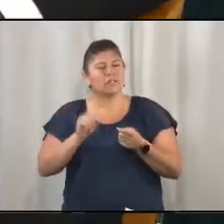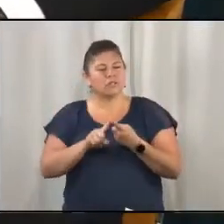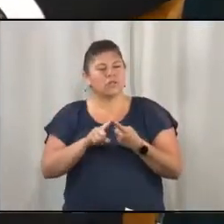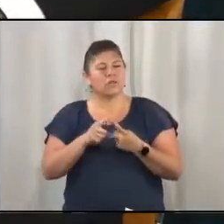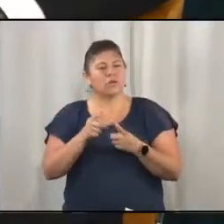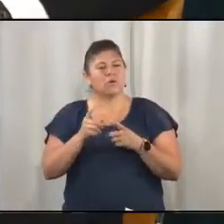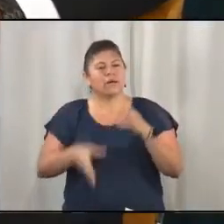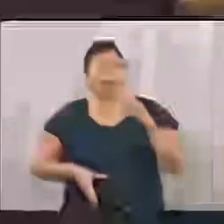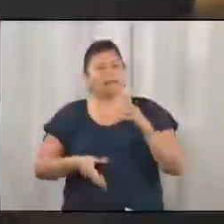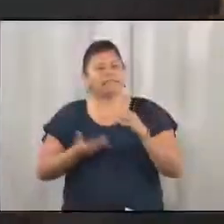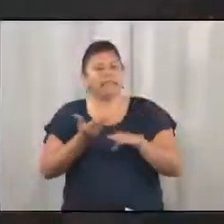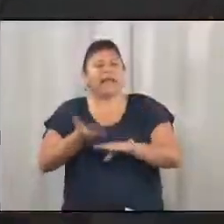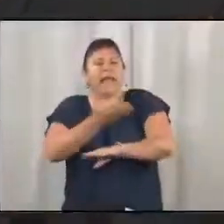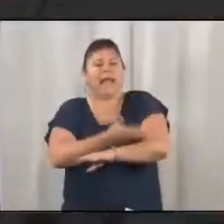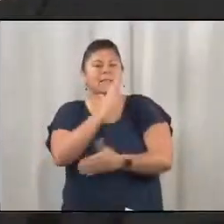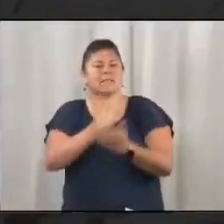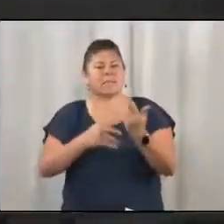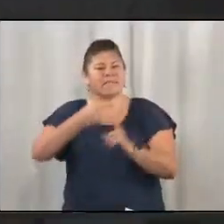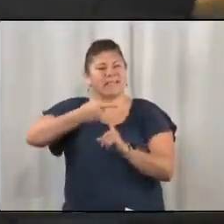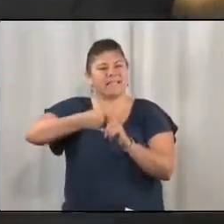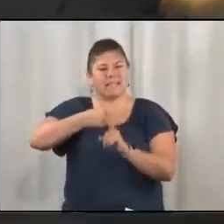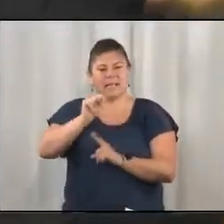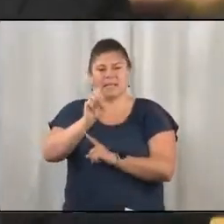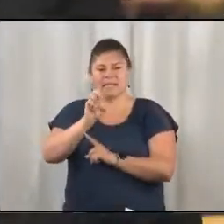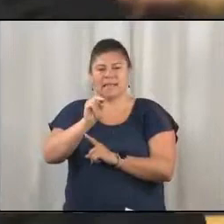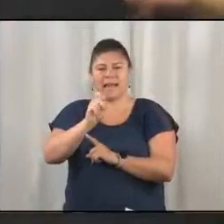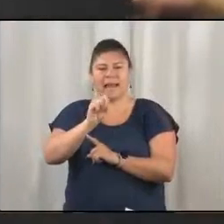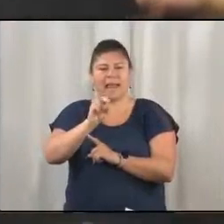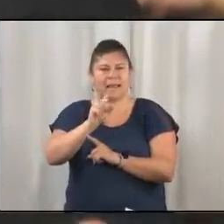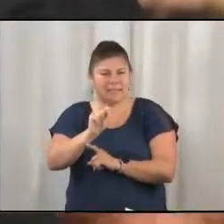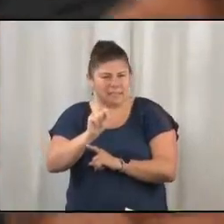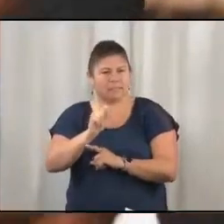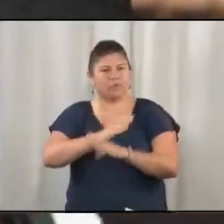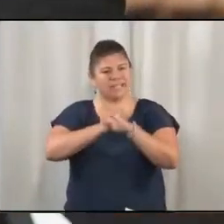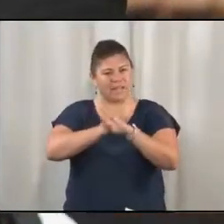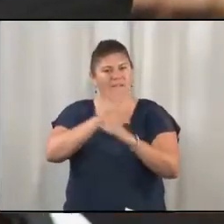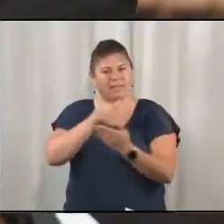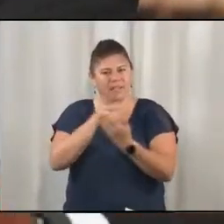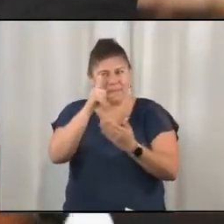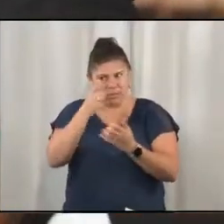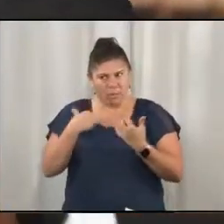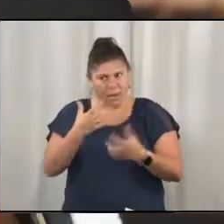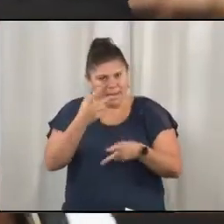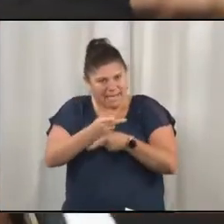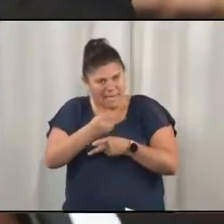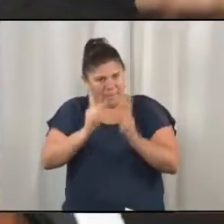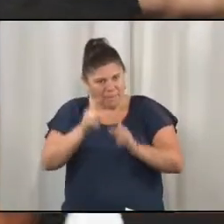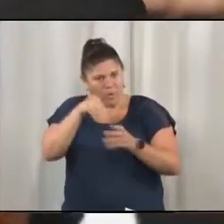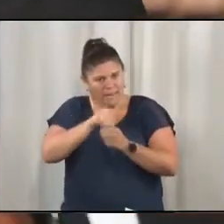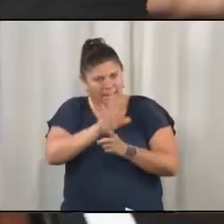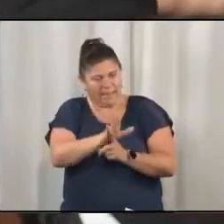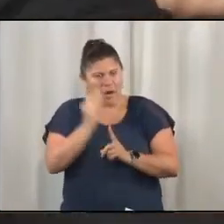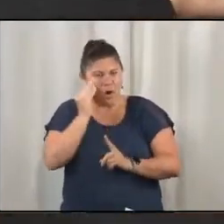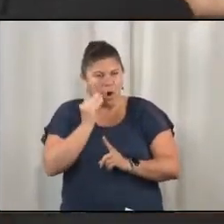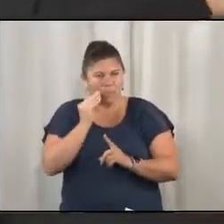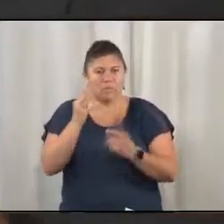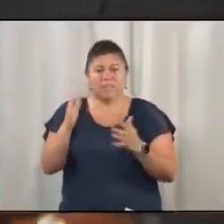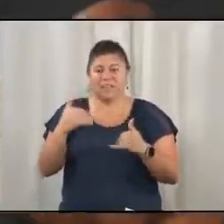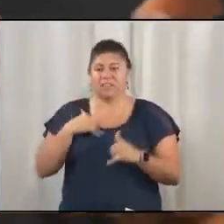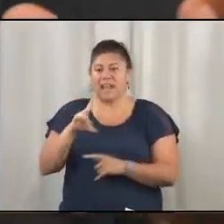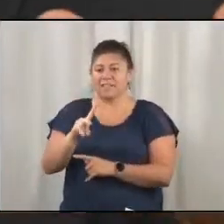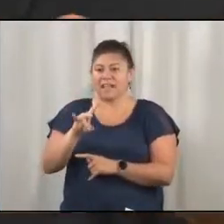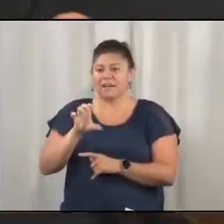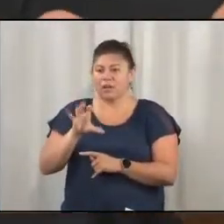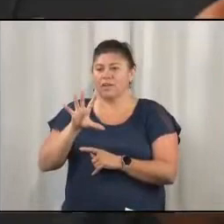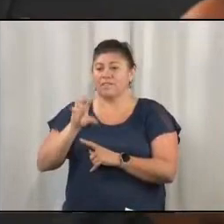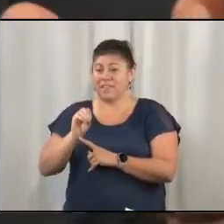that we have in the city. Keeping people in their homes is incredibly important. The city manager's budget had a fund of $750,000 for